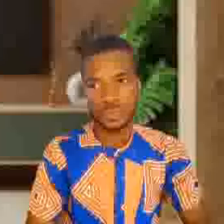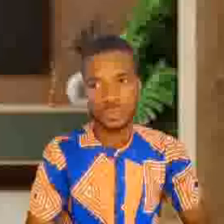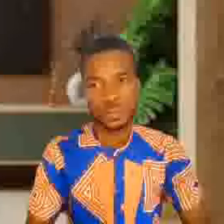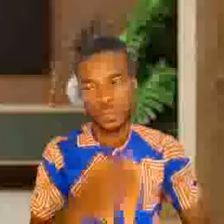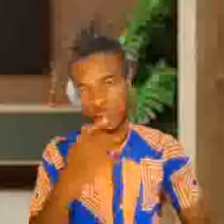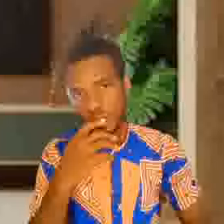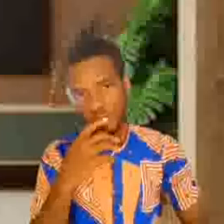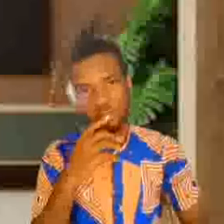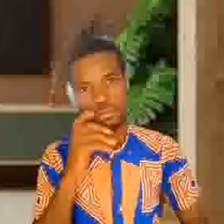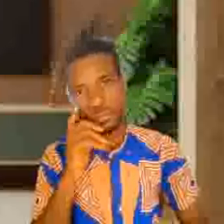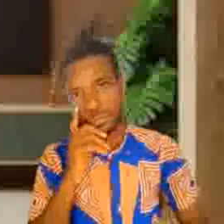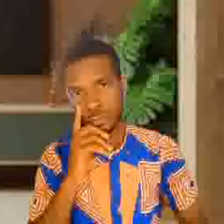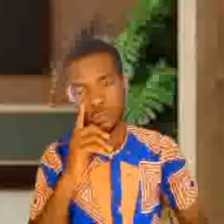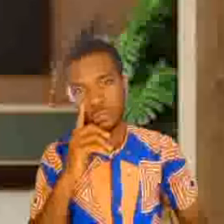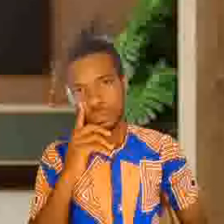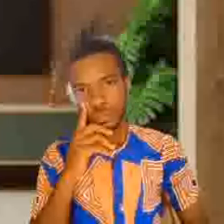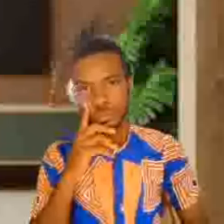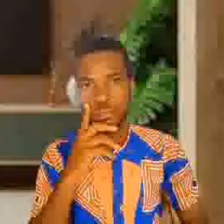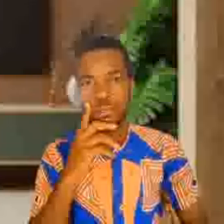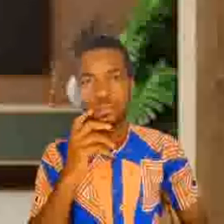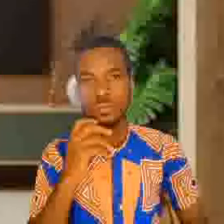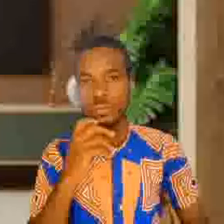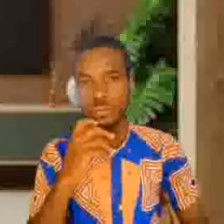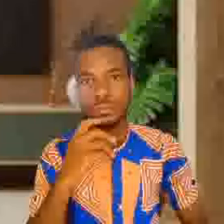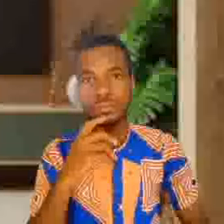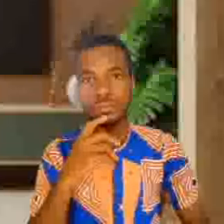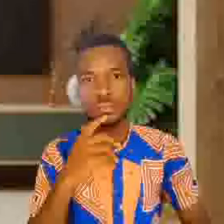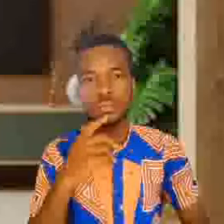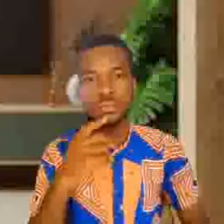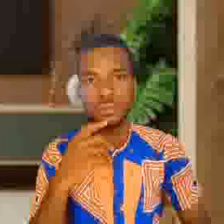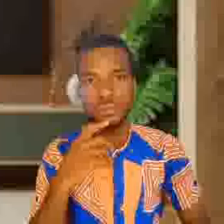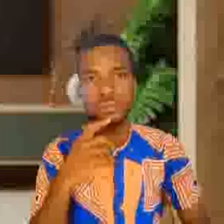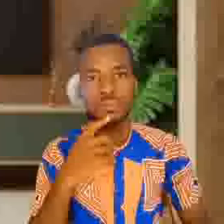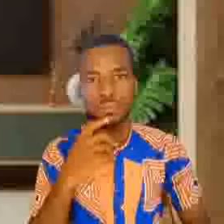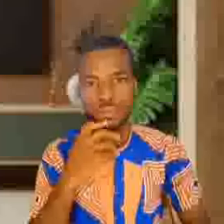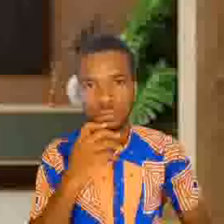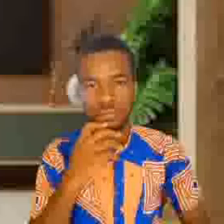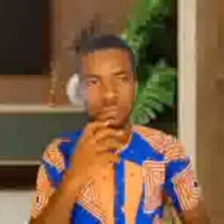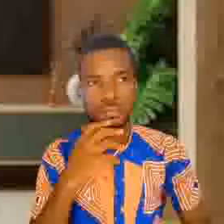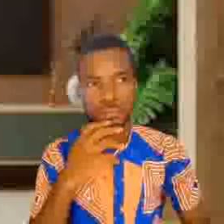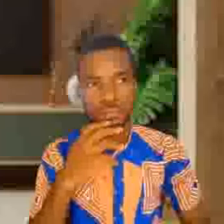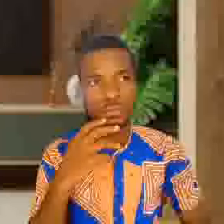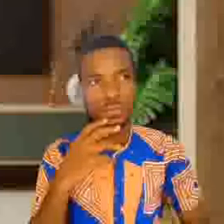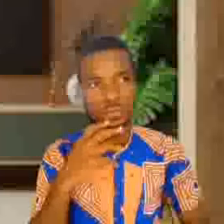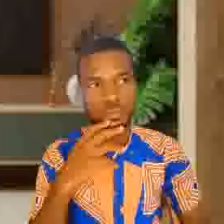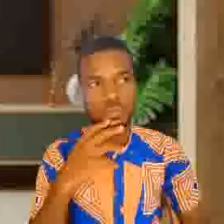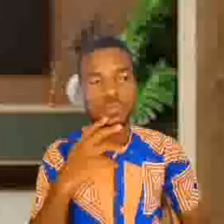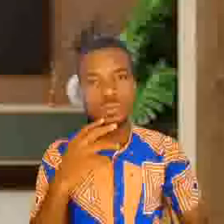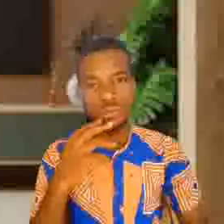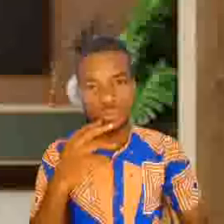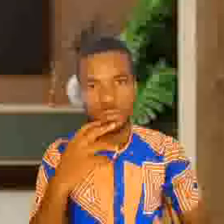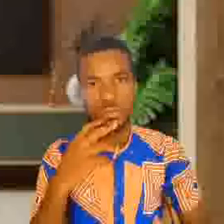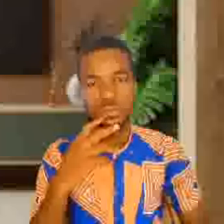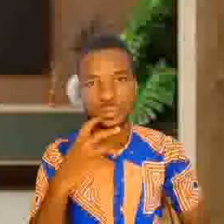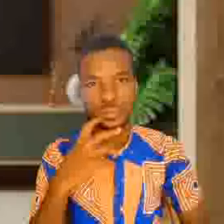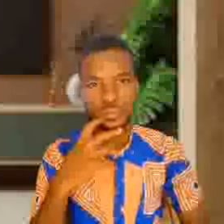I will know it. I will know the gift of discernment of spirit. Among all the prophetic gifts, the strongest of my life is discernment. I do